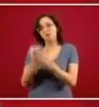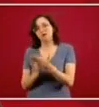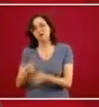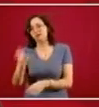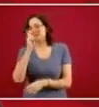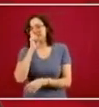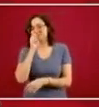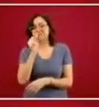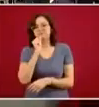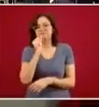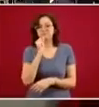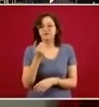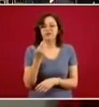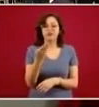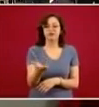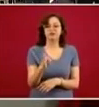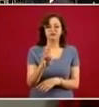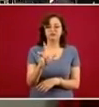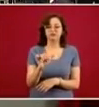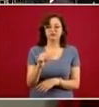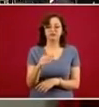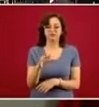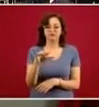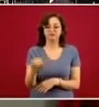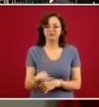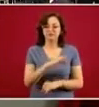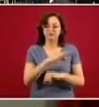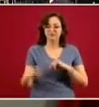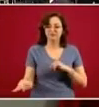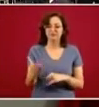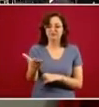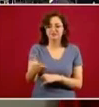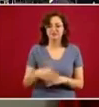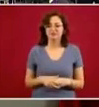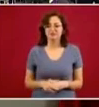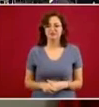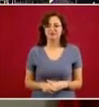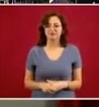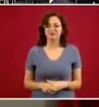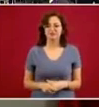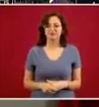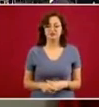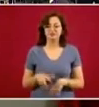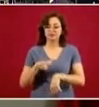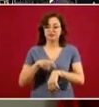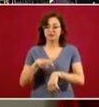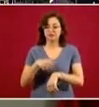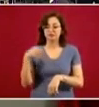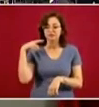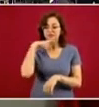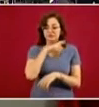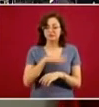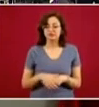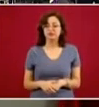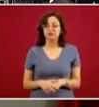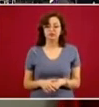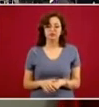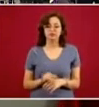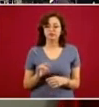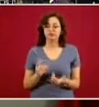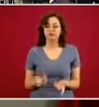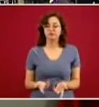control of the epidemic. But it's early to tell whether they will have to be more strict or less strict. Depends on what we do